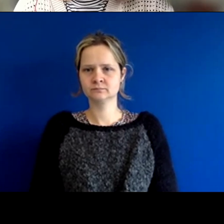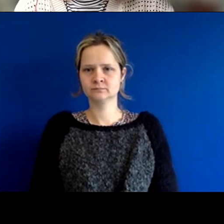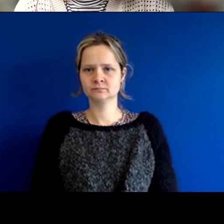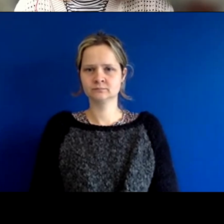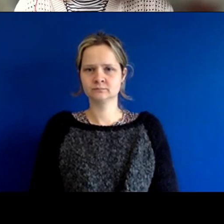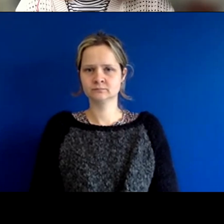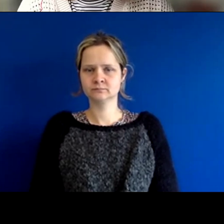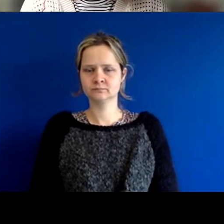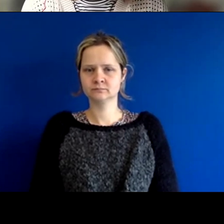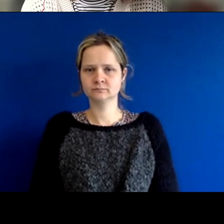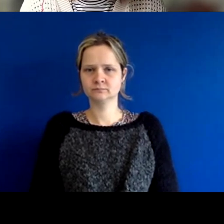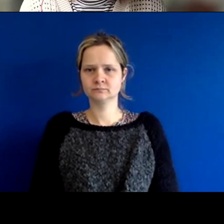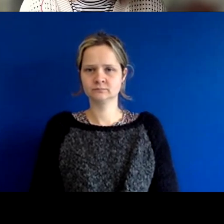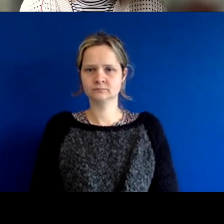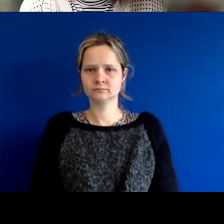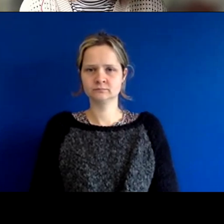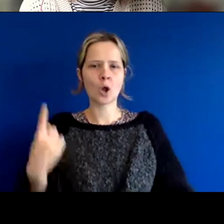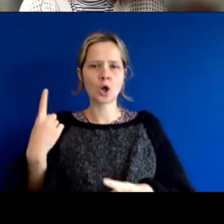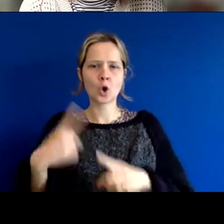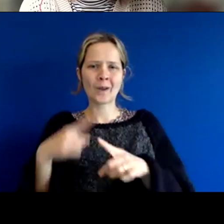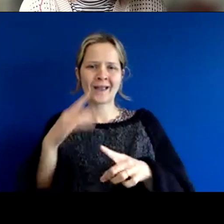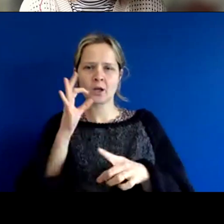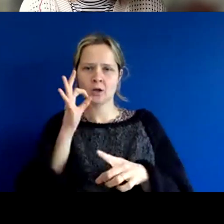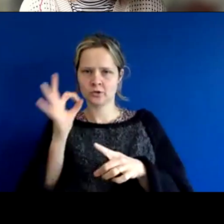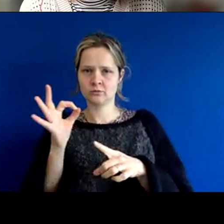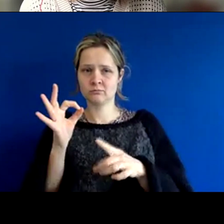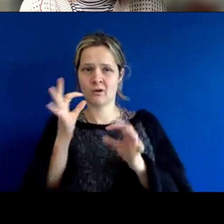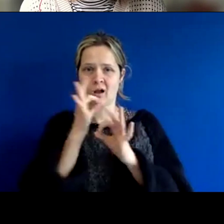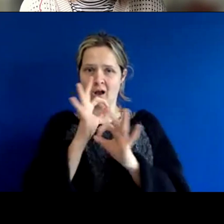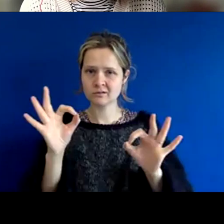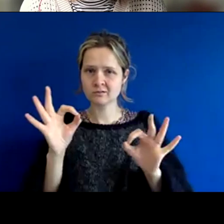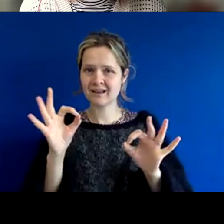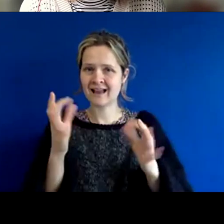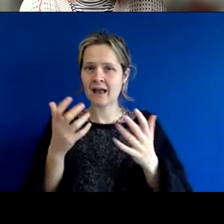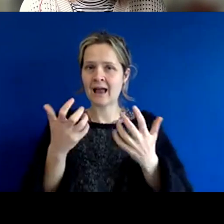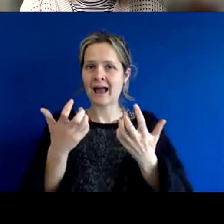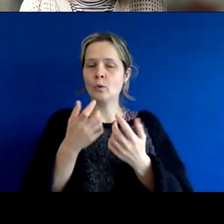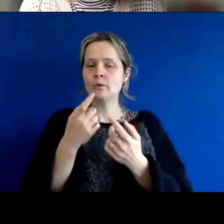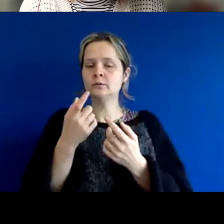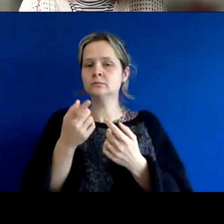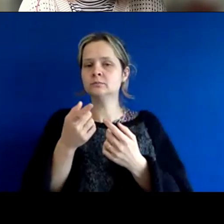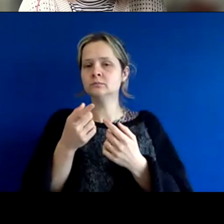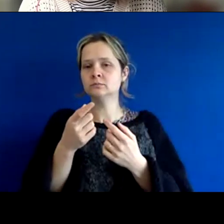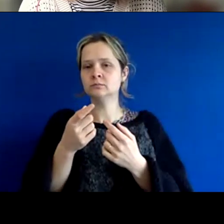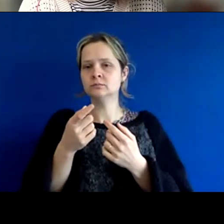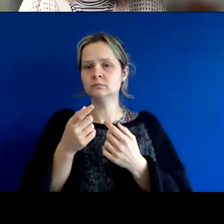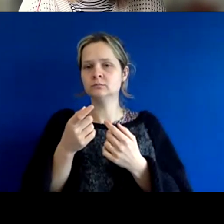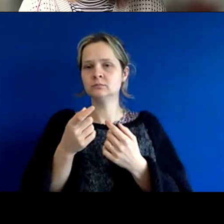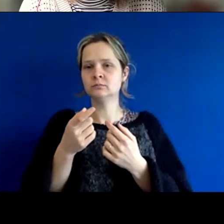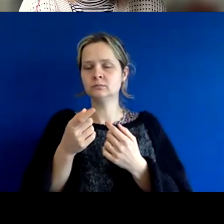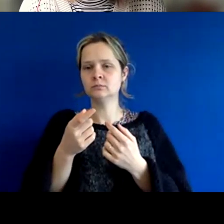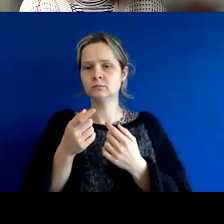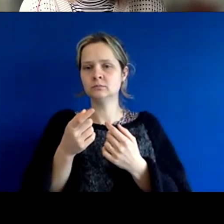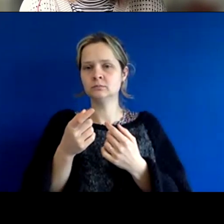So this is just a quick question to ask everyone how you might, just before we go into the breakout, just to kind of forward